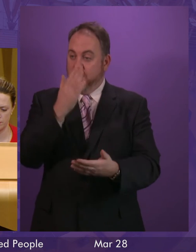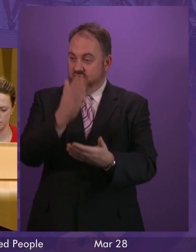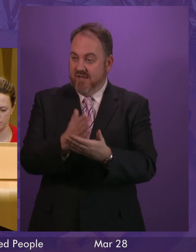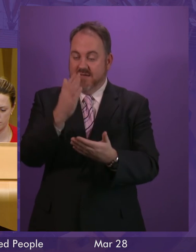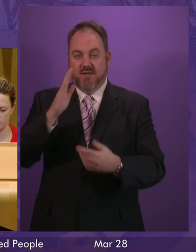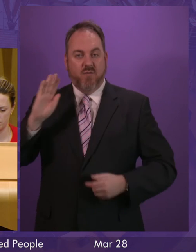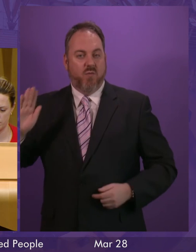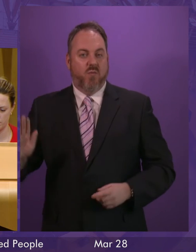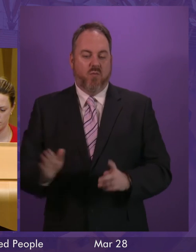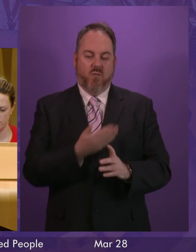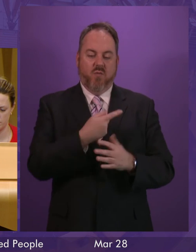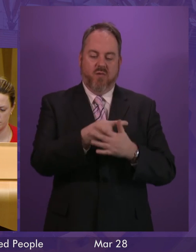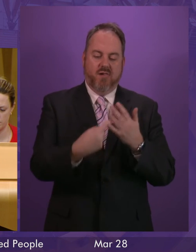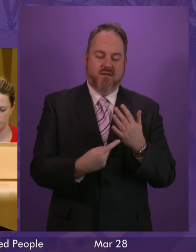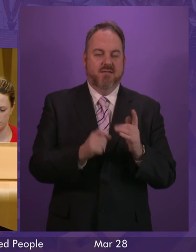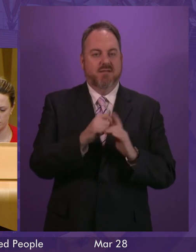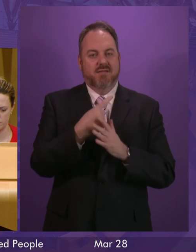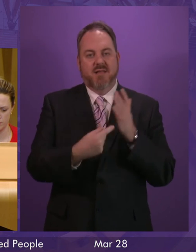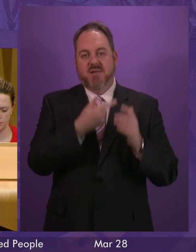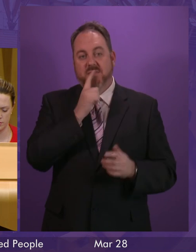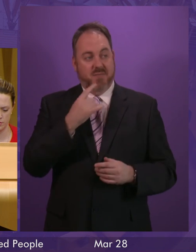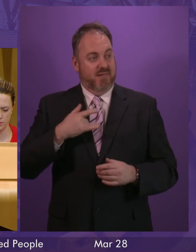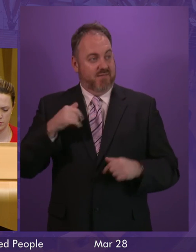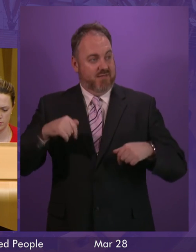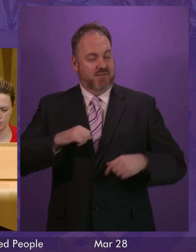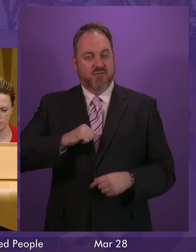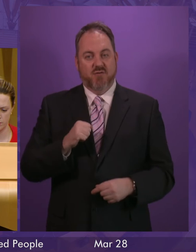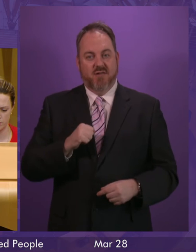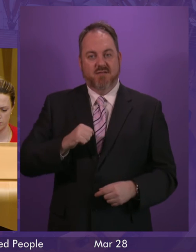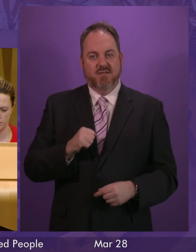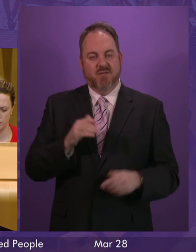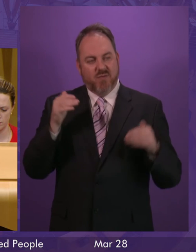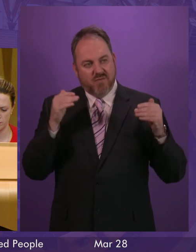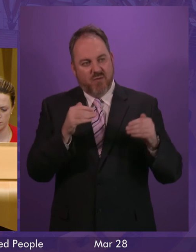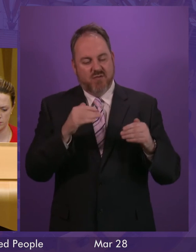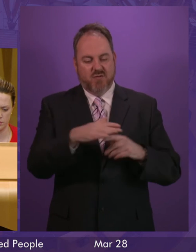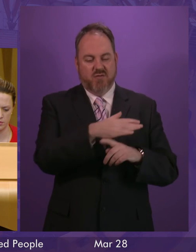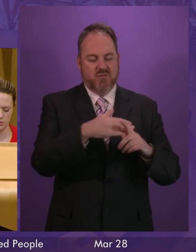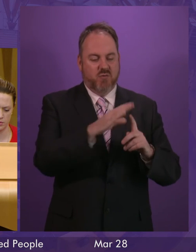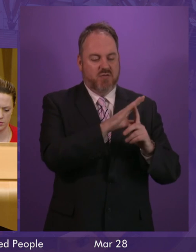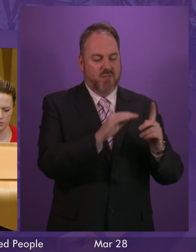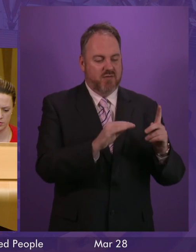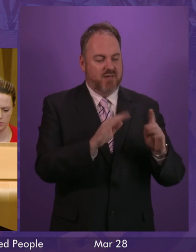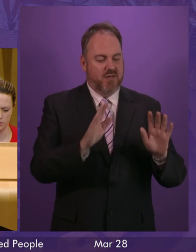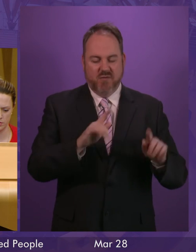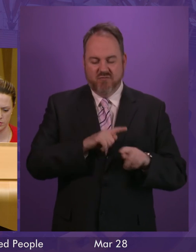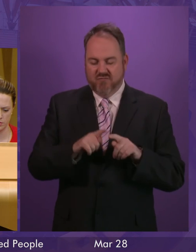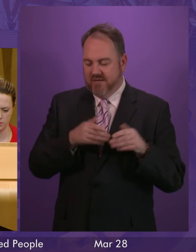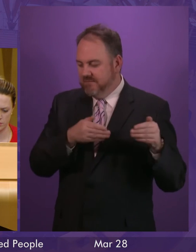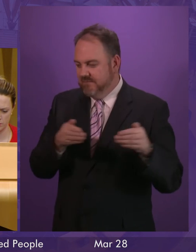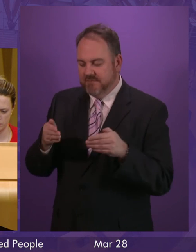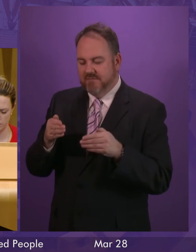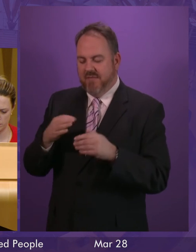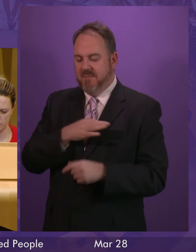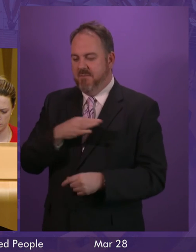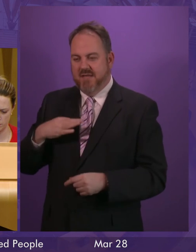in Scotland. This delivery plan is based on the social model of disability. Unlike the medical model where an individual is understood to be